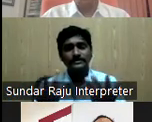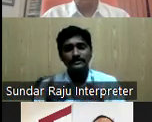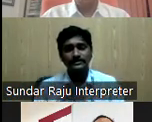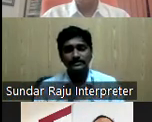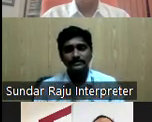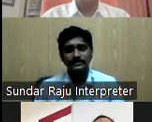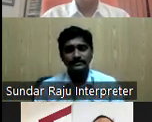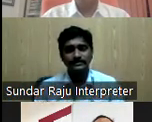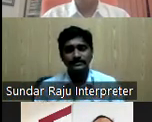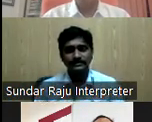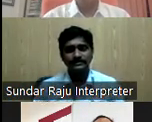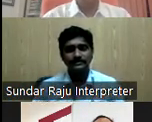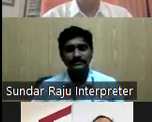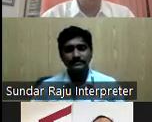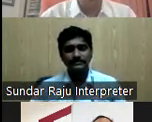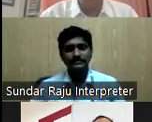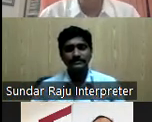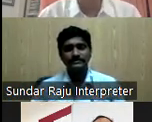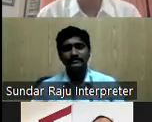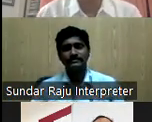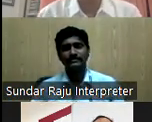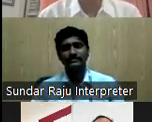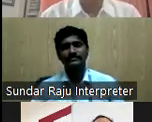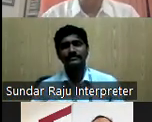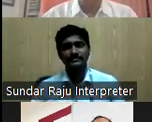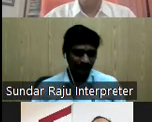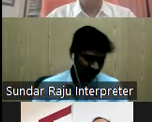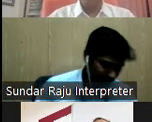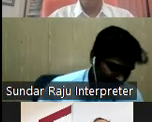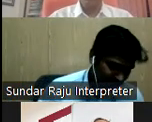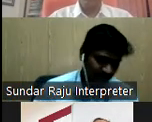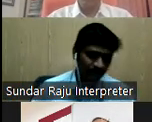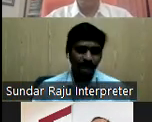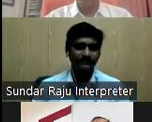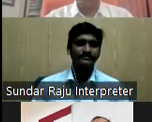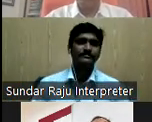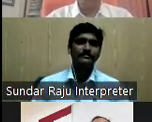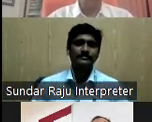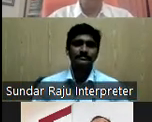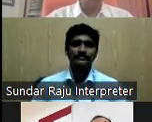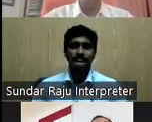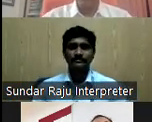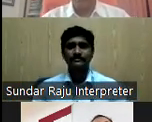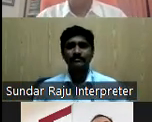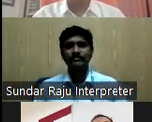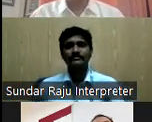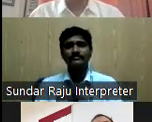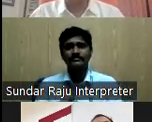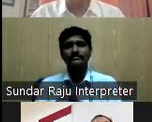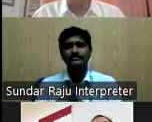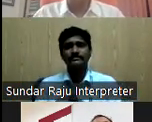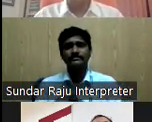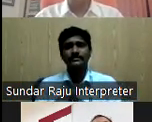Oh, sure. Thank you so much, Neha, for that question. There are several out there. I can pick up